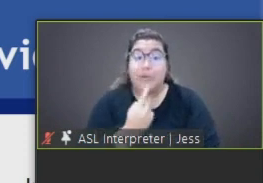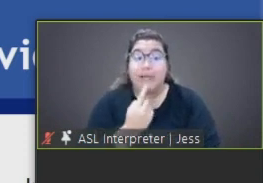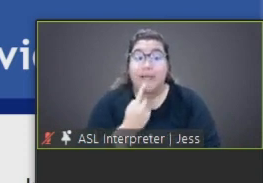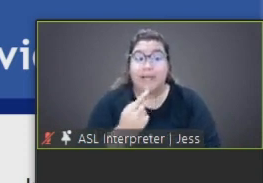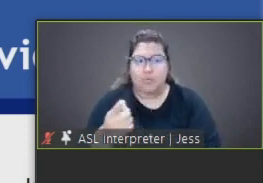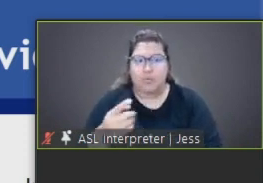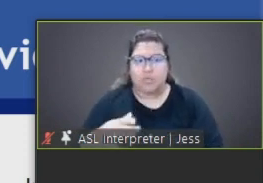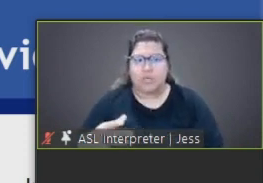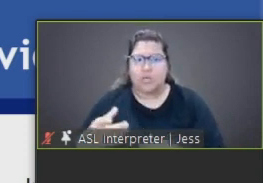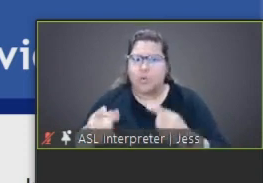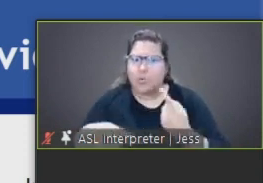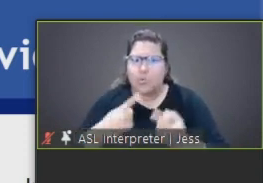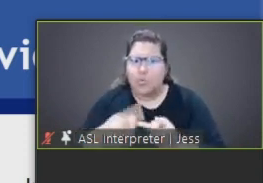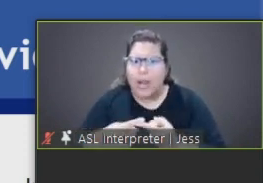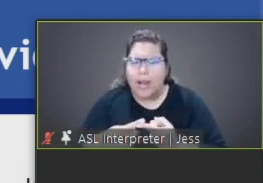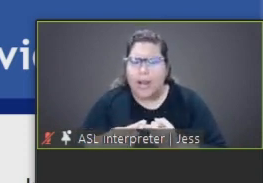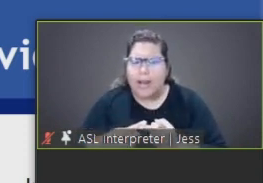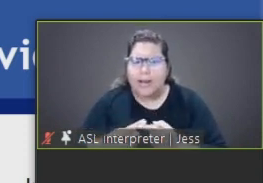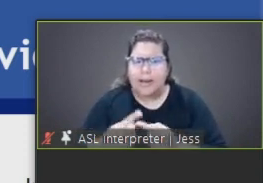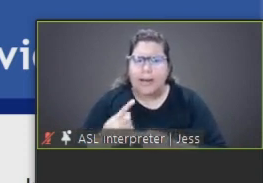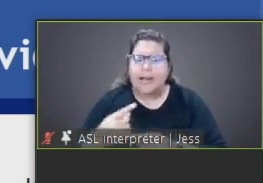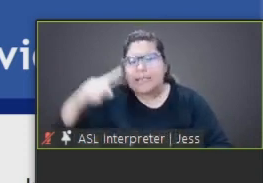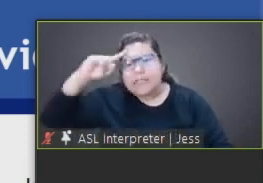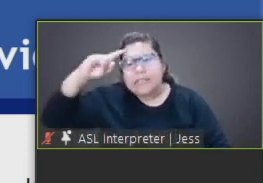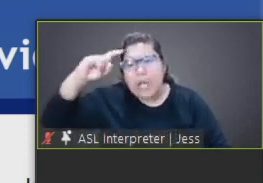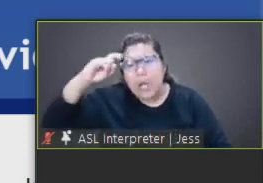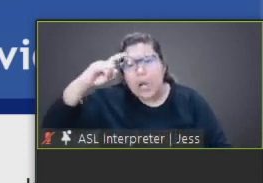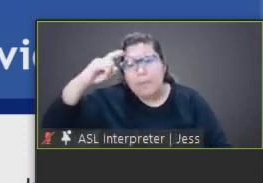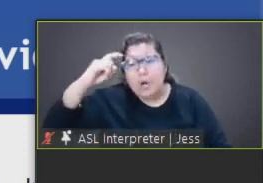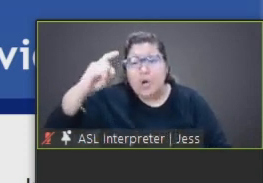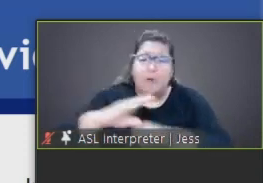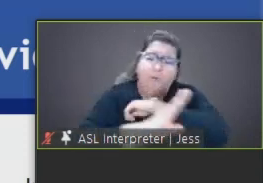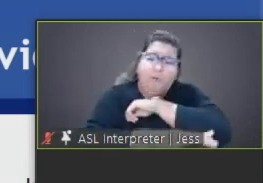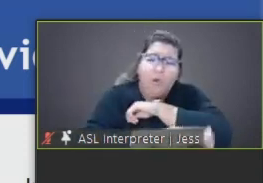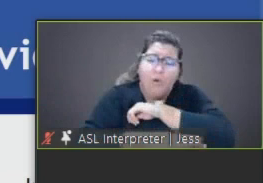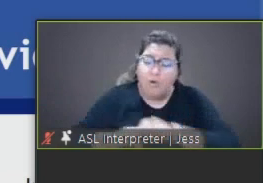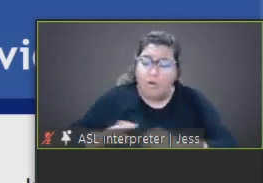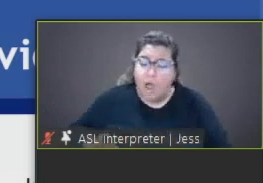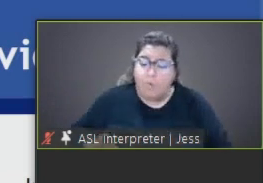that occurred last year, starting in the summer and leading into the fall.